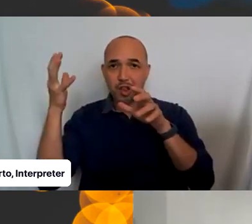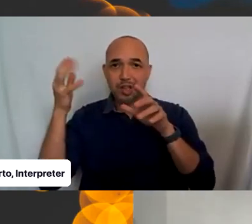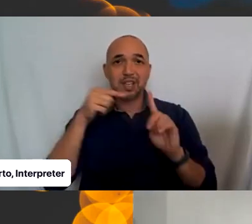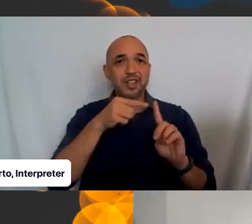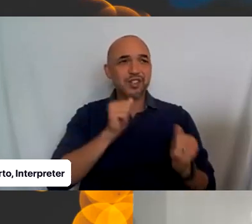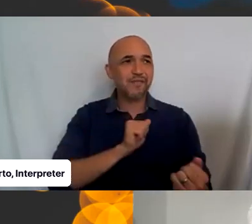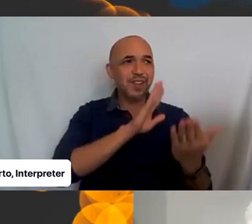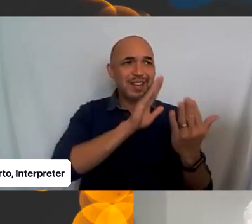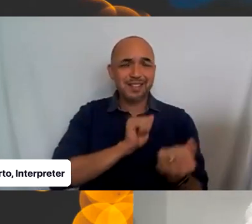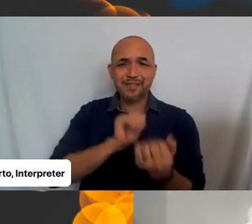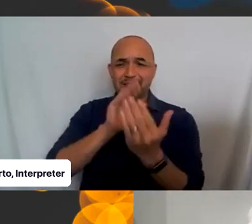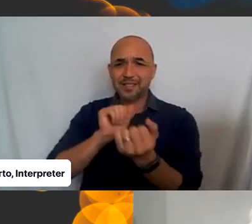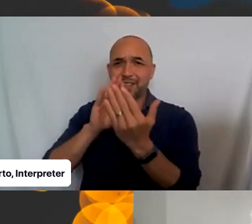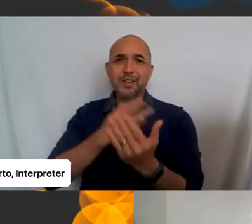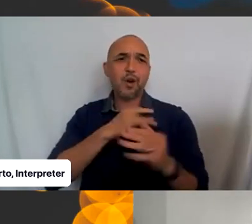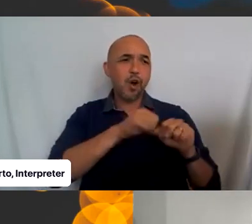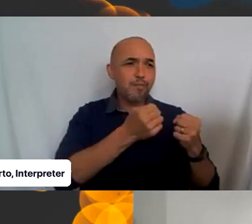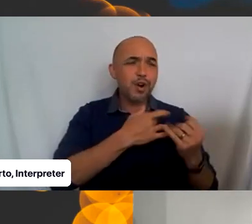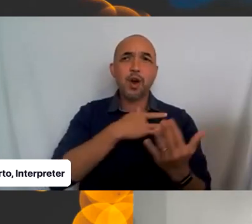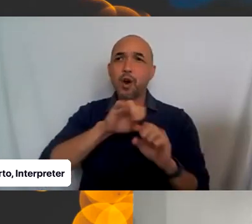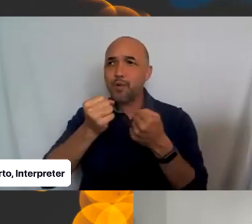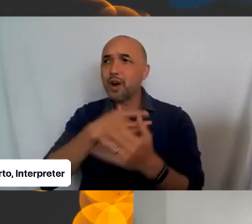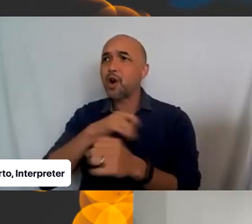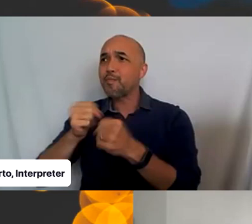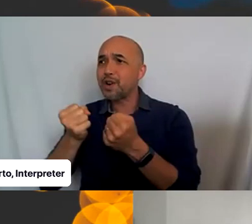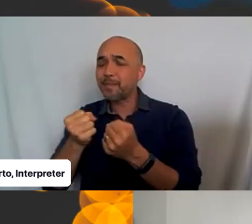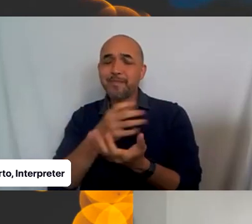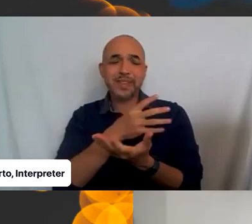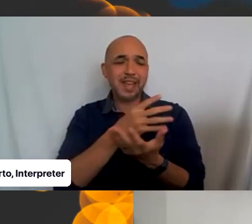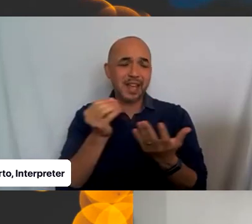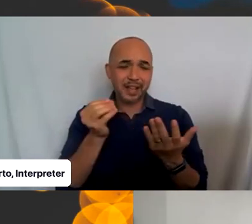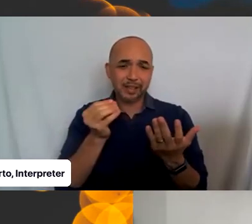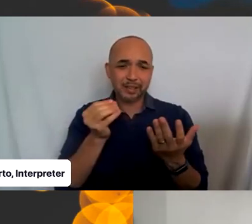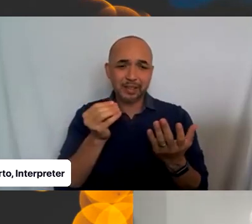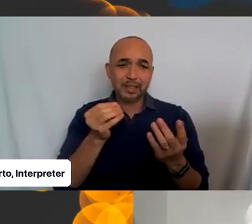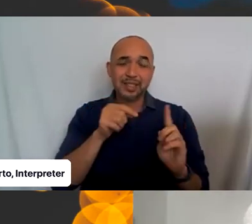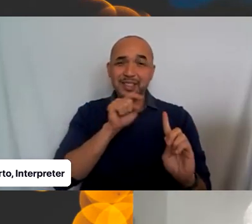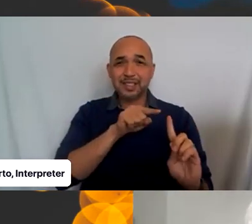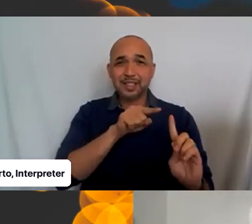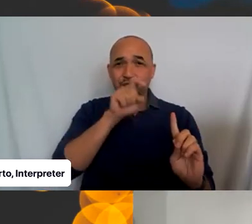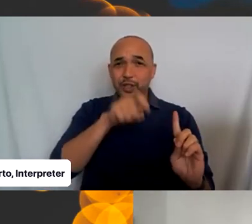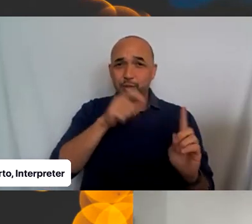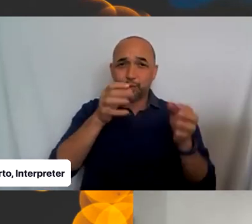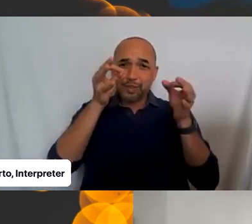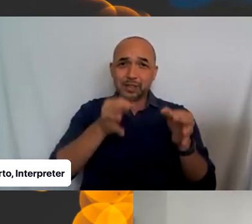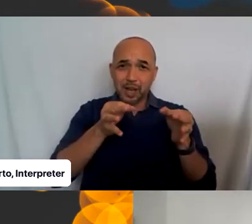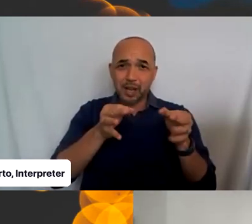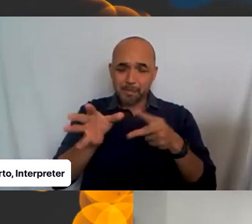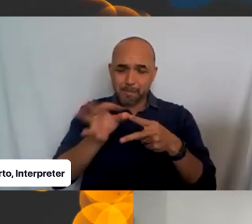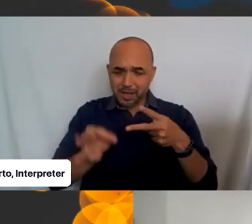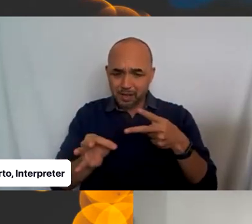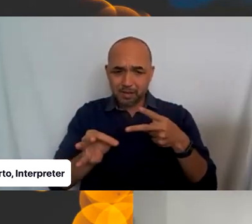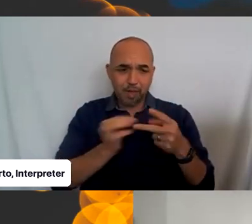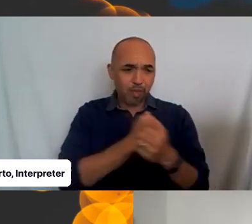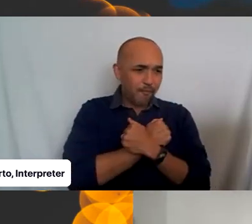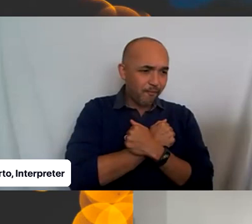important than magic. I loved this read. It was so fun. And I am so excited